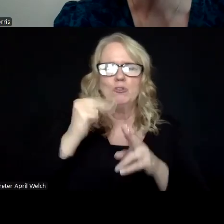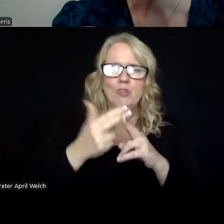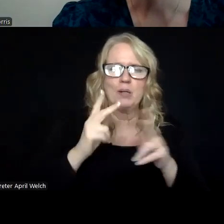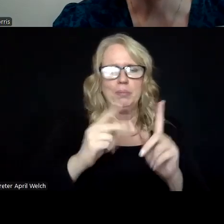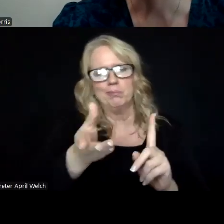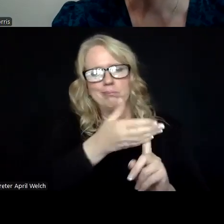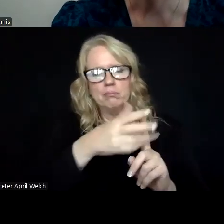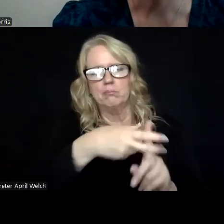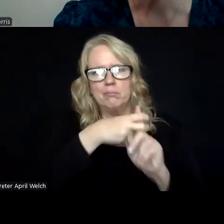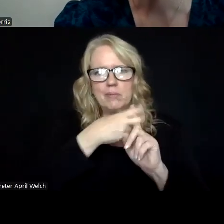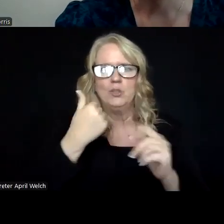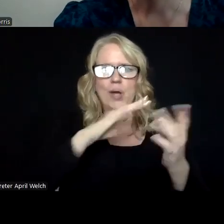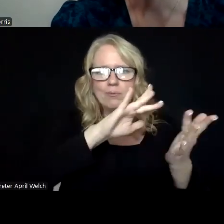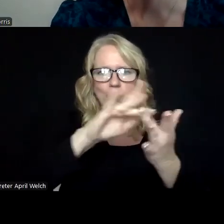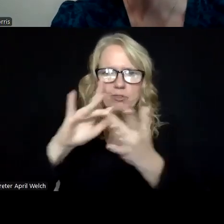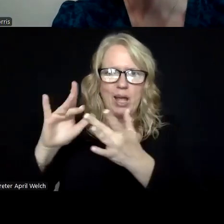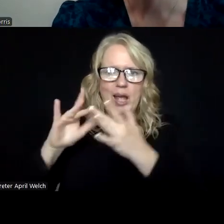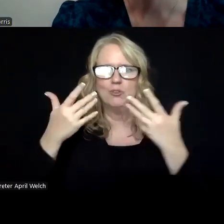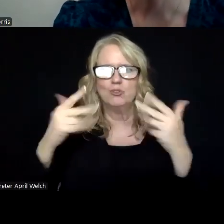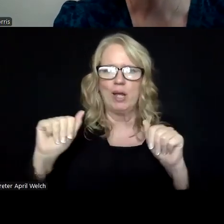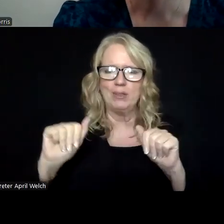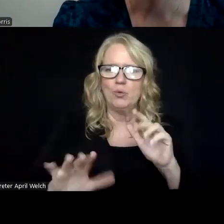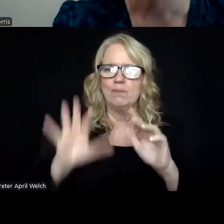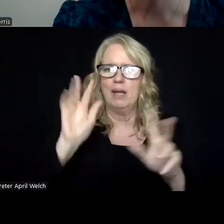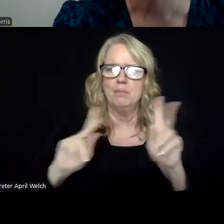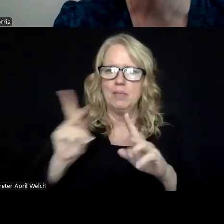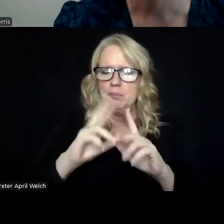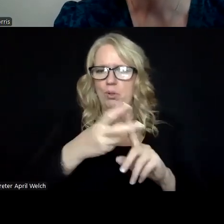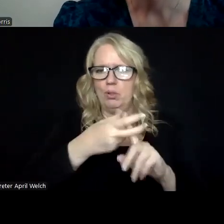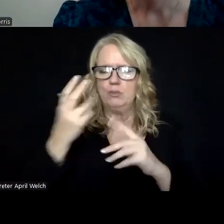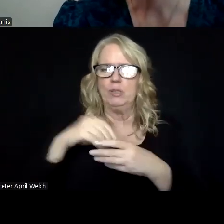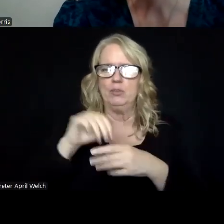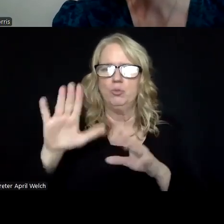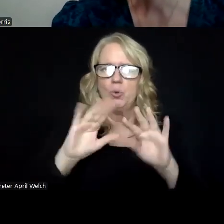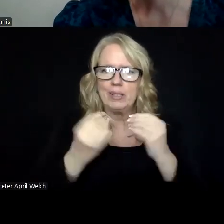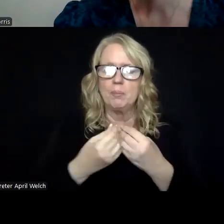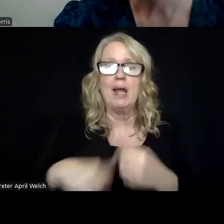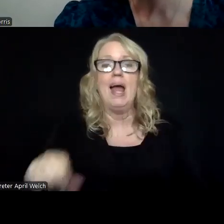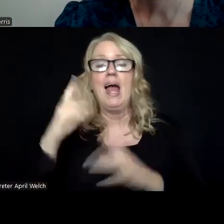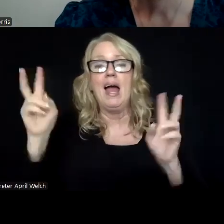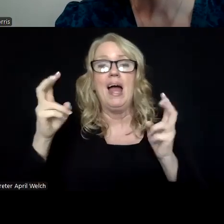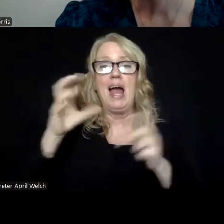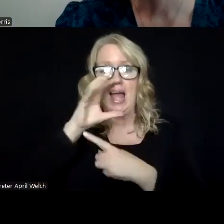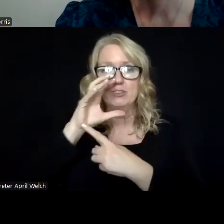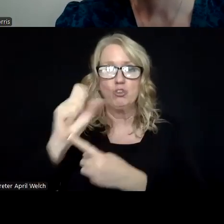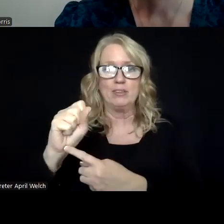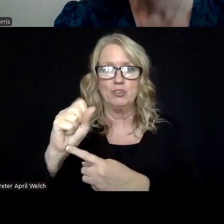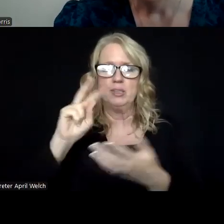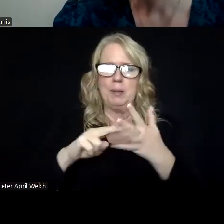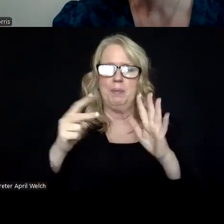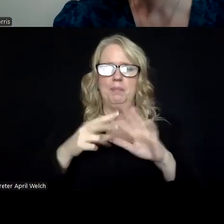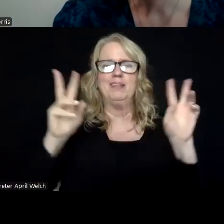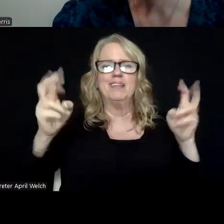into coming. You got to reach out a lot to find people to bring into your organization. Attraction is kind of being that water hole in the